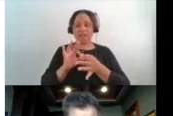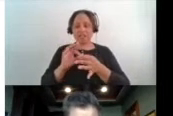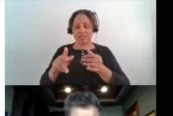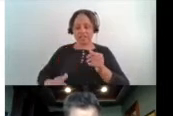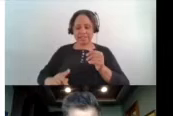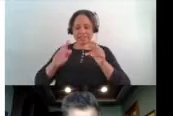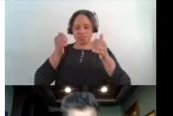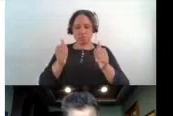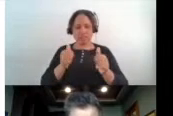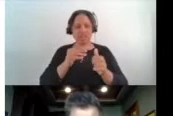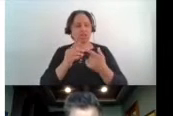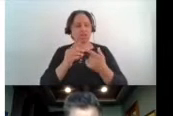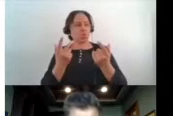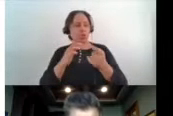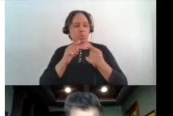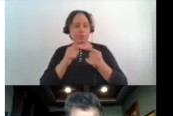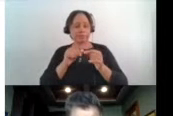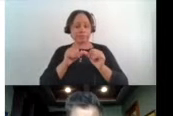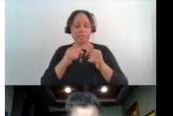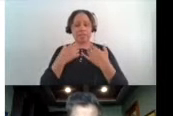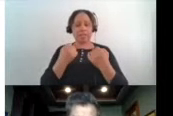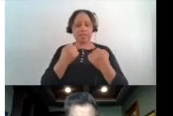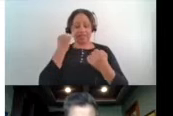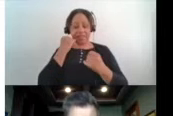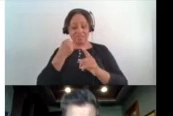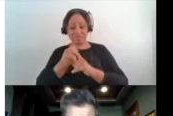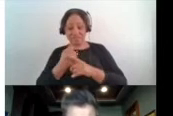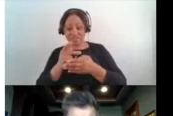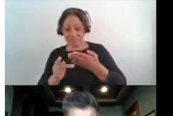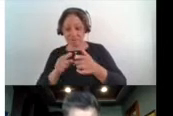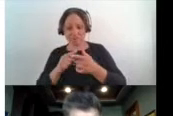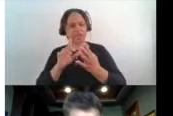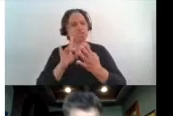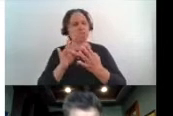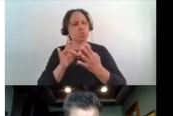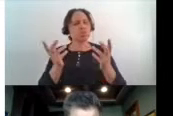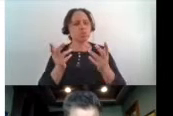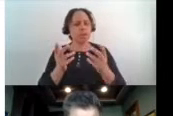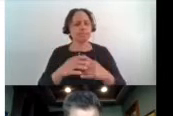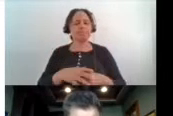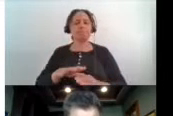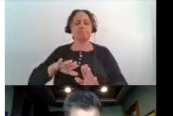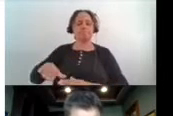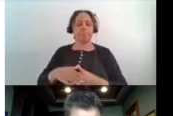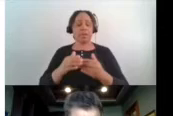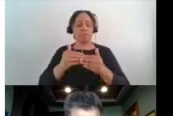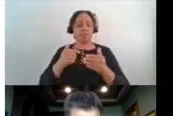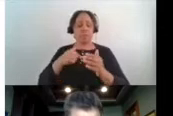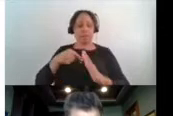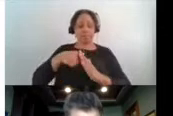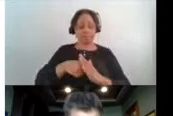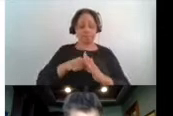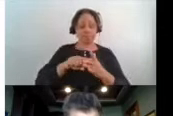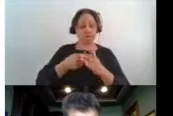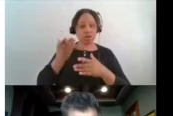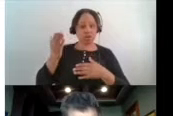healthy? And when they completely fail, what are the options? Before getting into the bulk of the talk, I wanted to echo